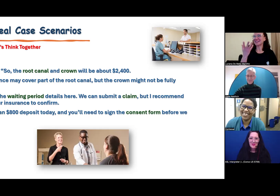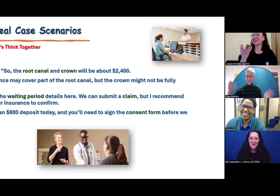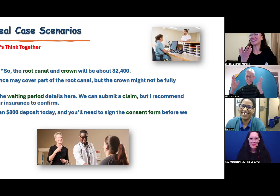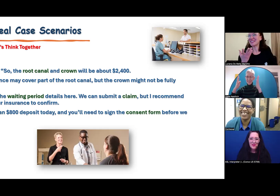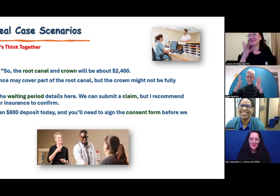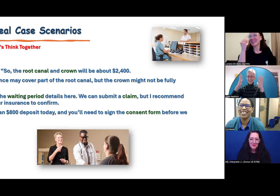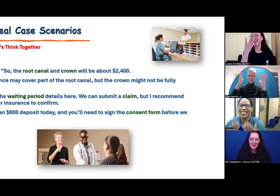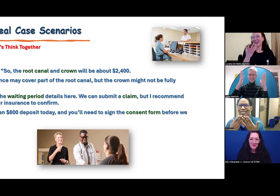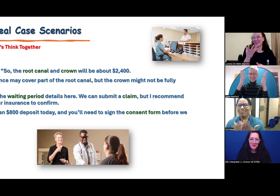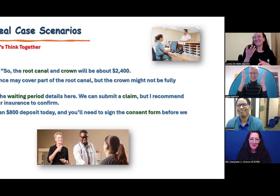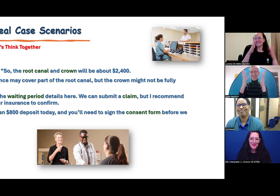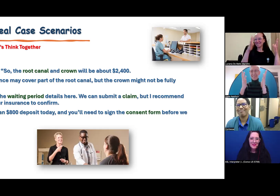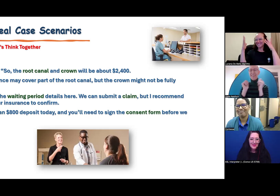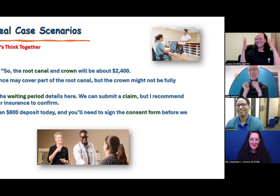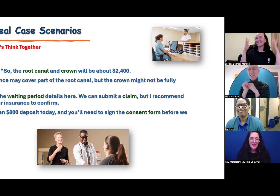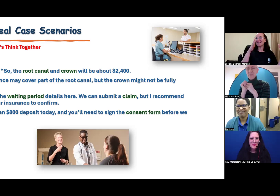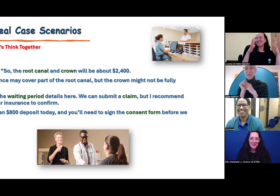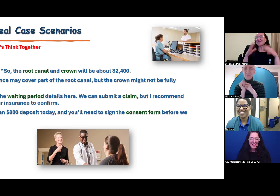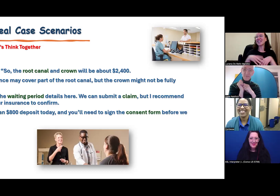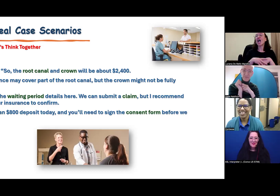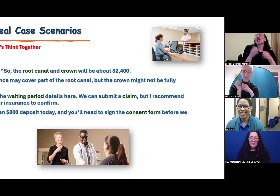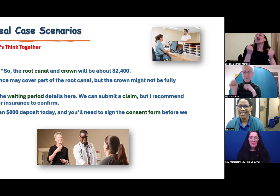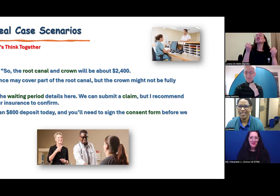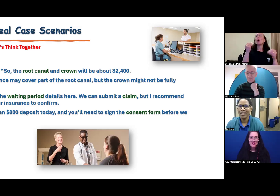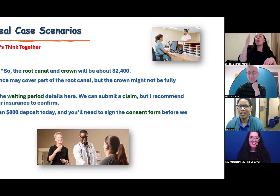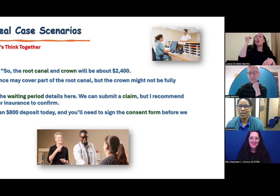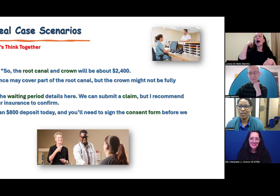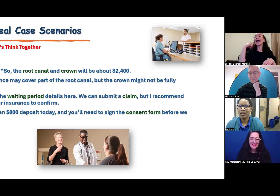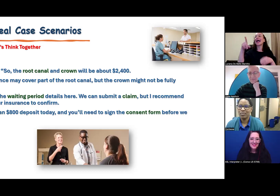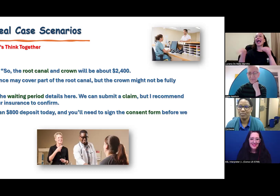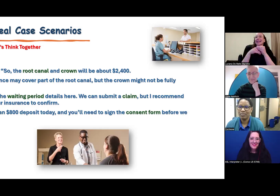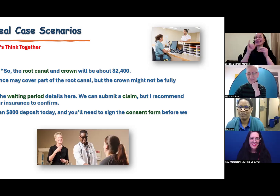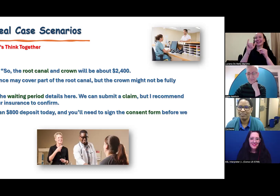Yay! Beautiful, beautiful, beautiful. Yay! Round of applause.